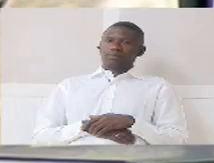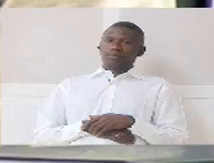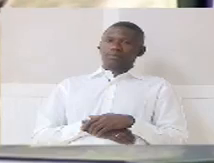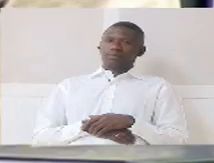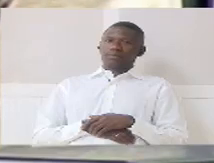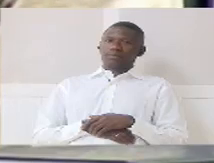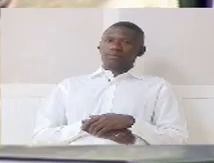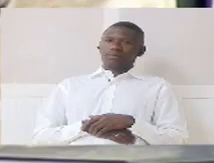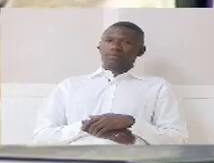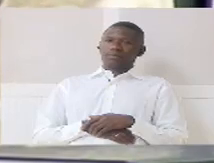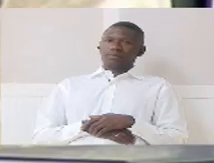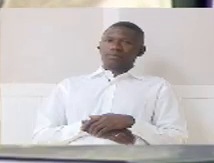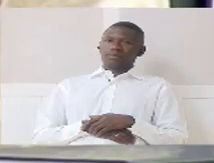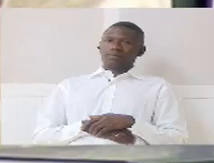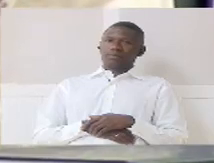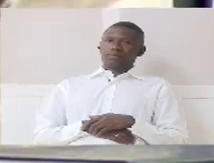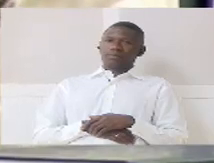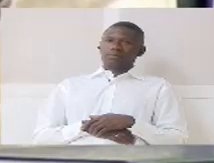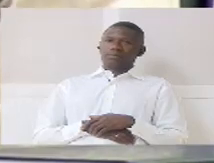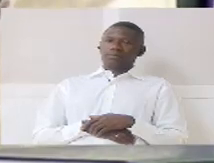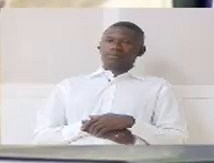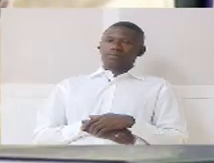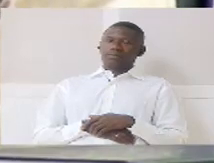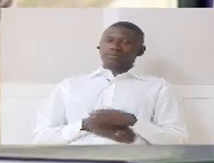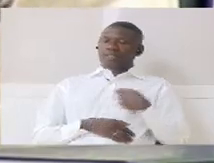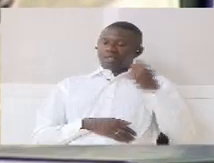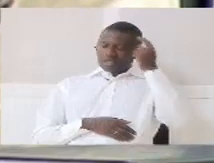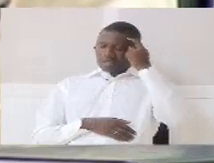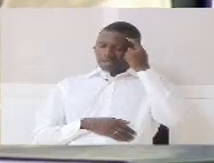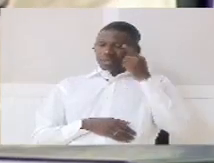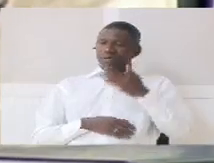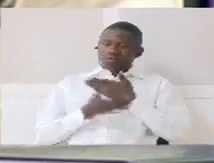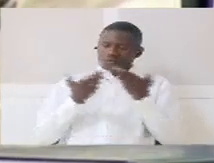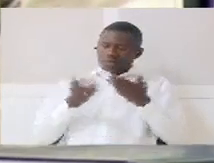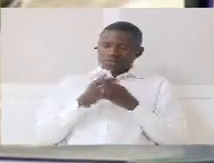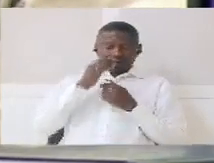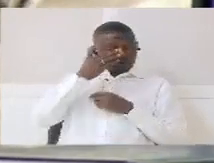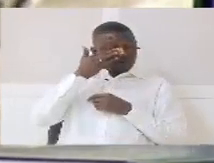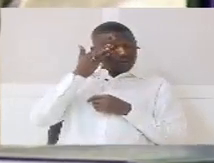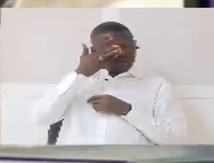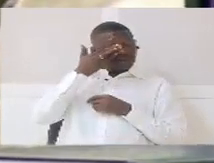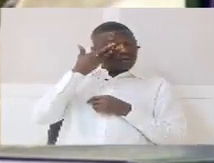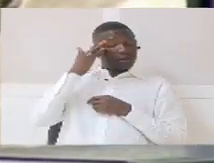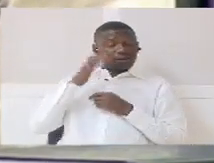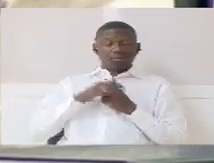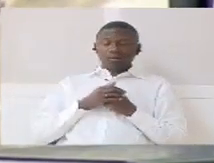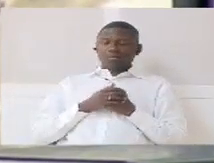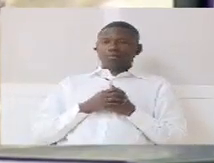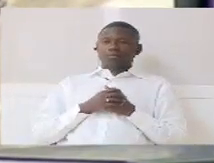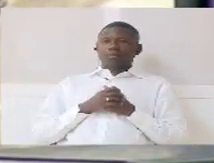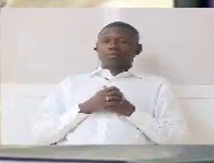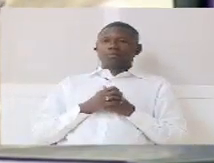Magistrate of the workshop of Dao Dan Kataja in Kadiamu, maybe caring. I think that's because why people are ignorant in mile two. But I think